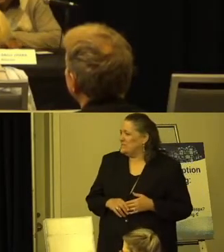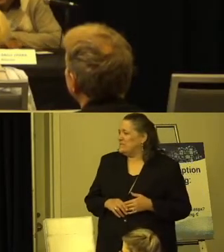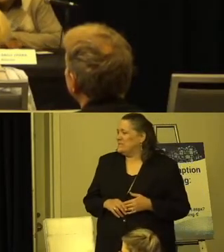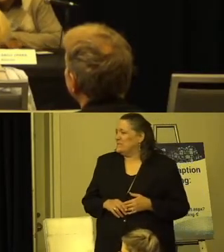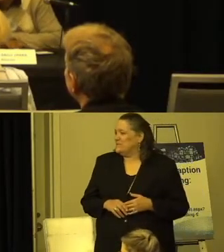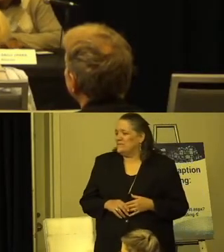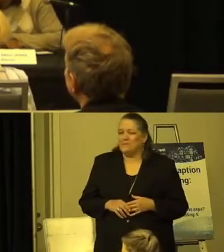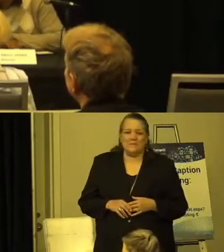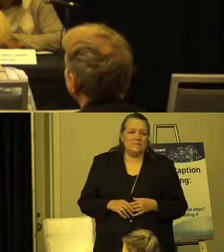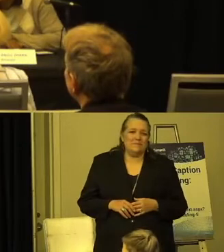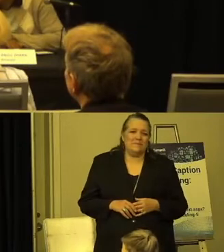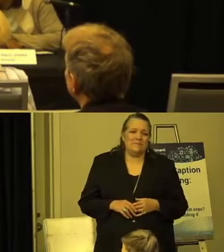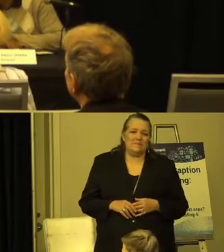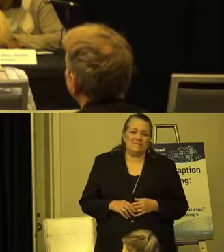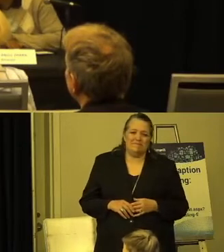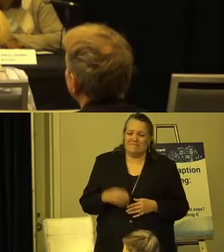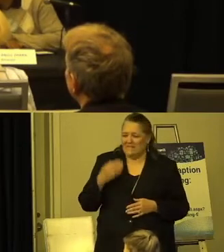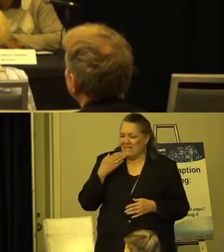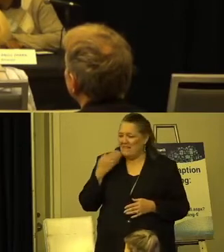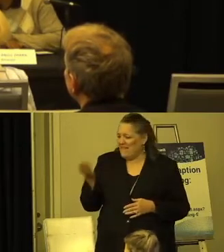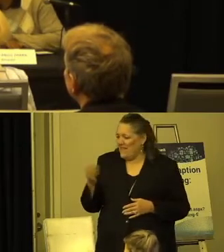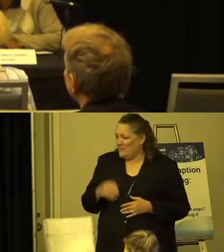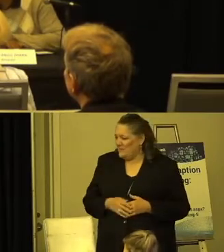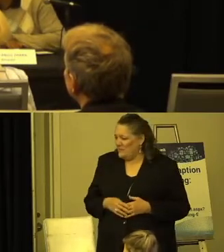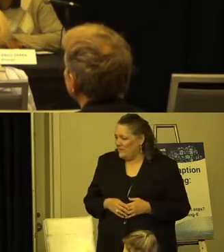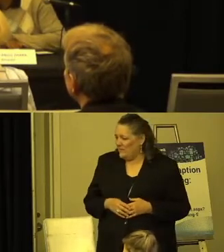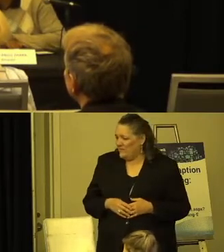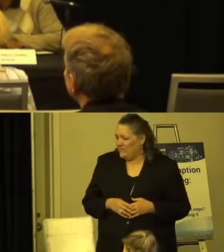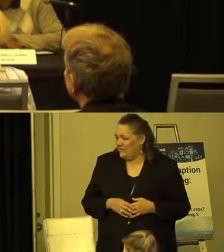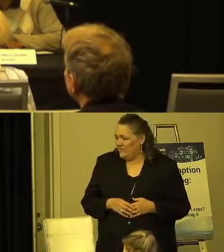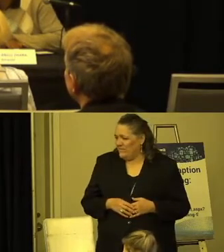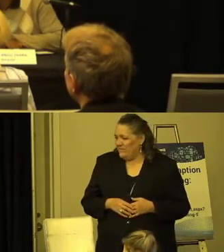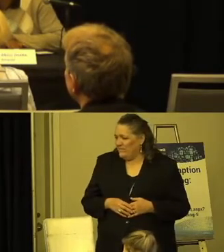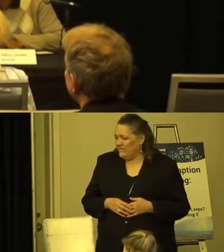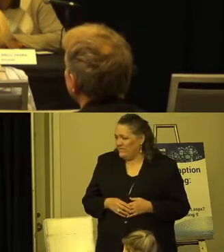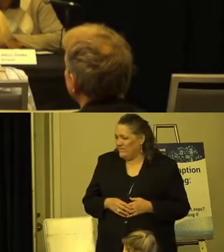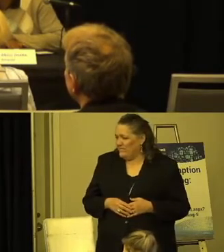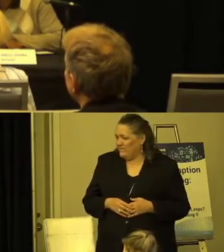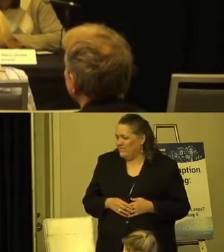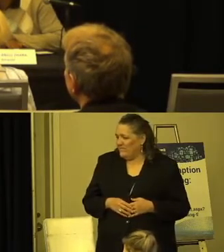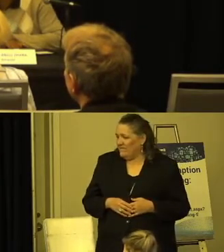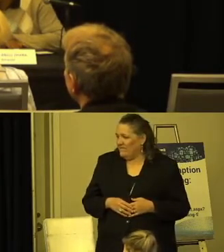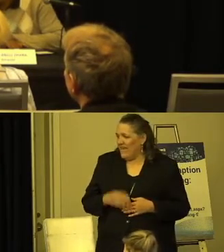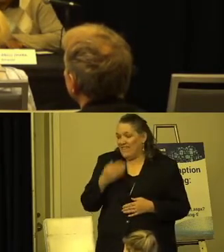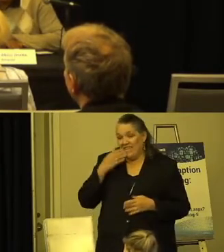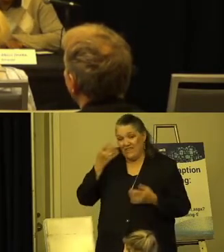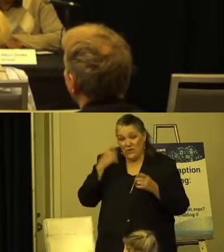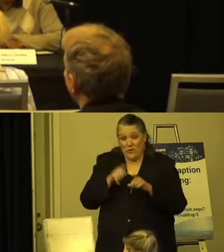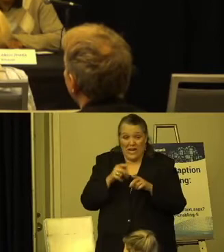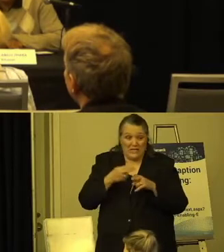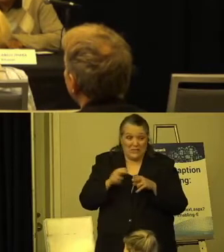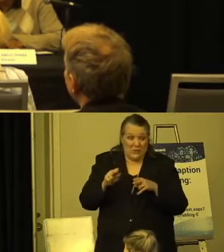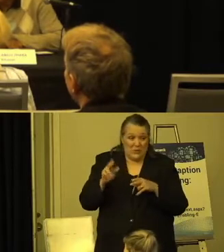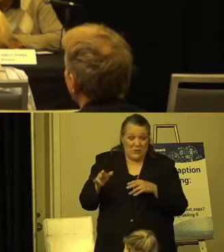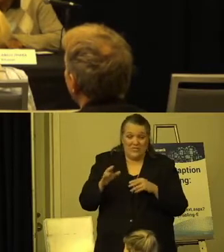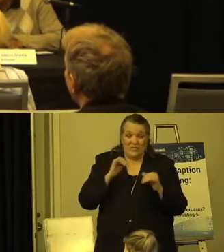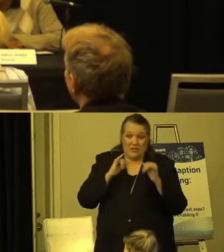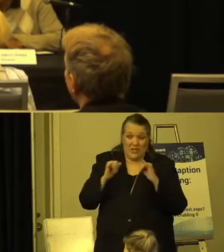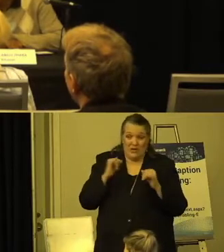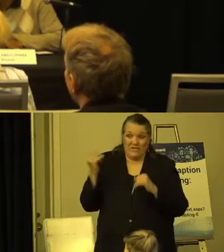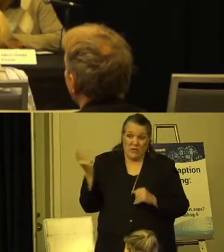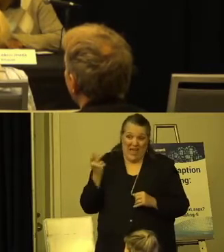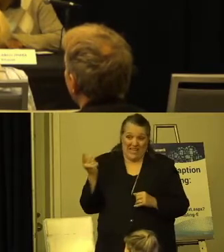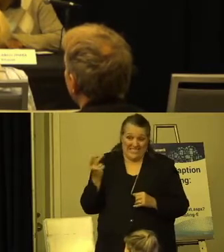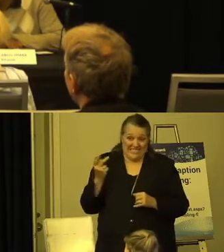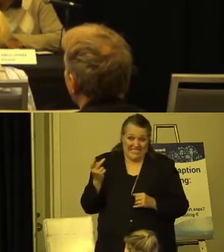So, thanks, Judy. Thank you for agreeing on very short notice to interview Michael and